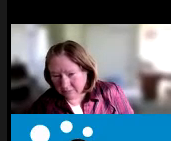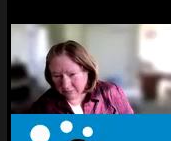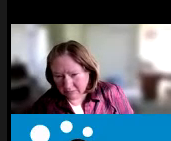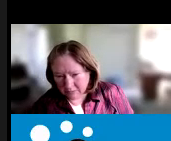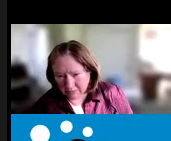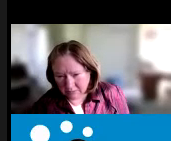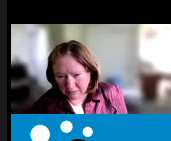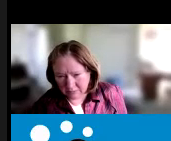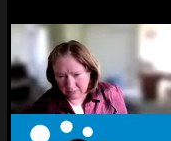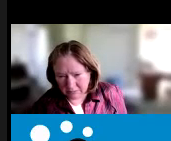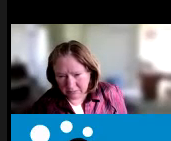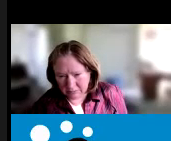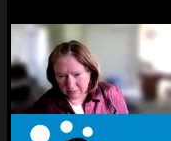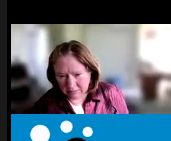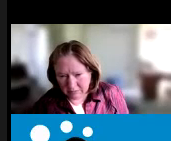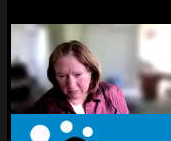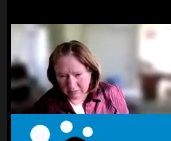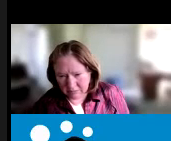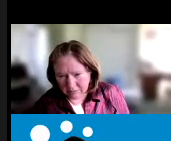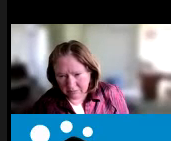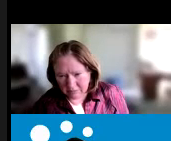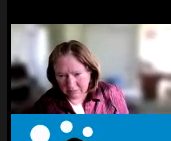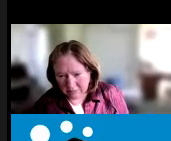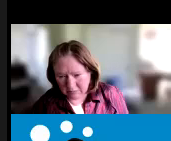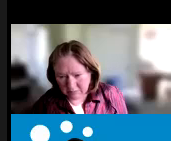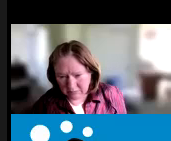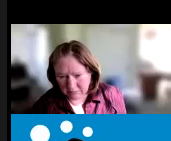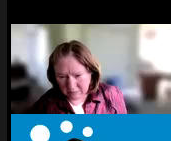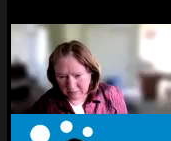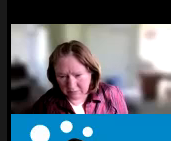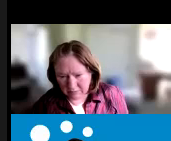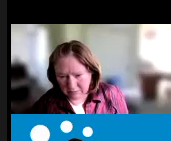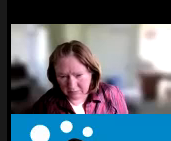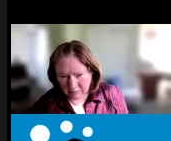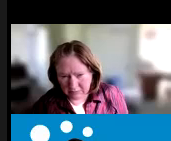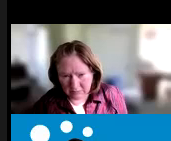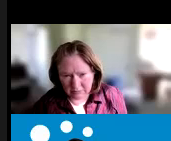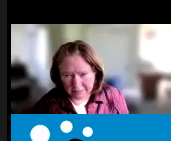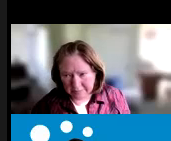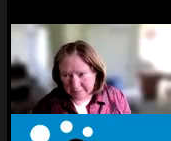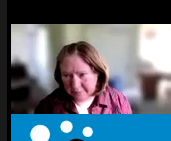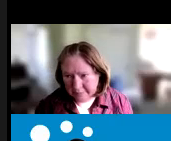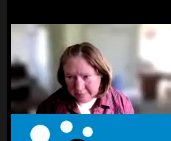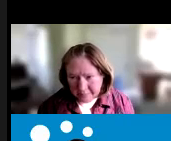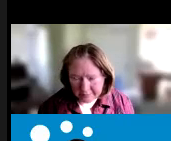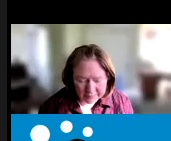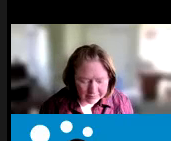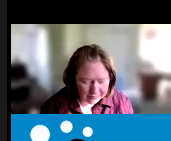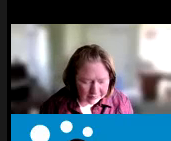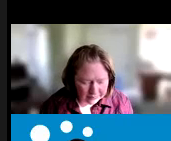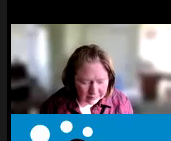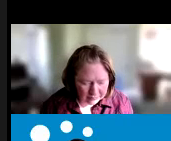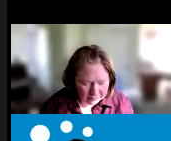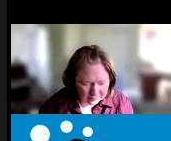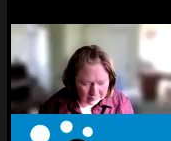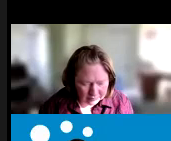but if nothing's being done statewide, then we know this is going to be perpetrated through the rest of the state. And then it's just going